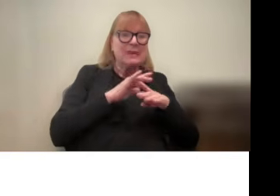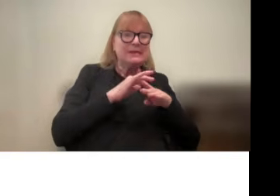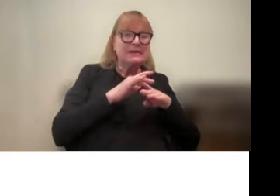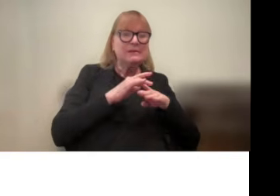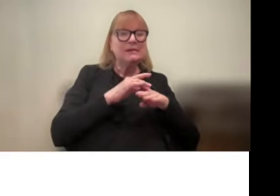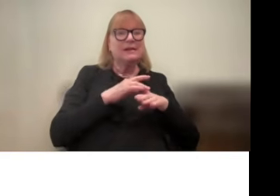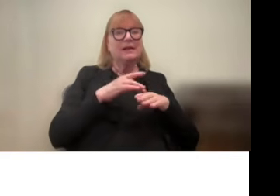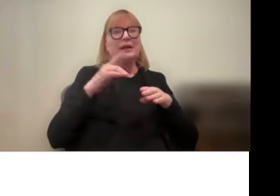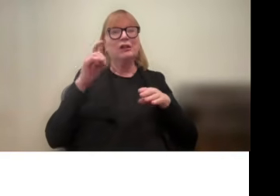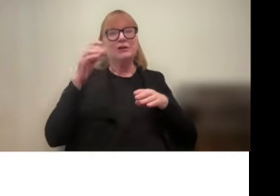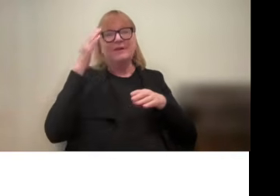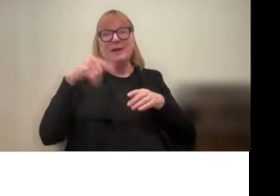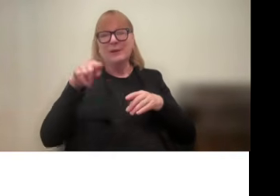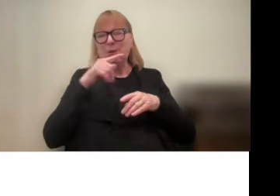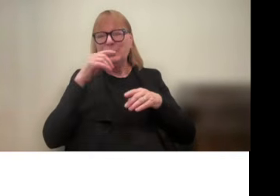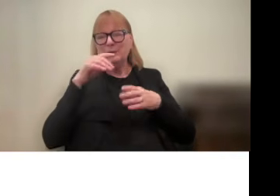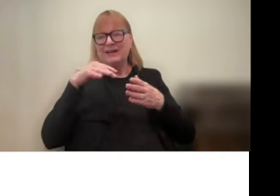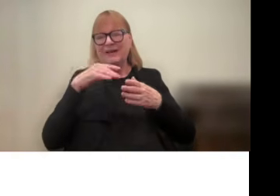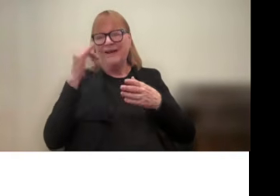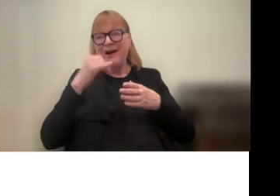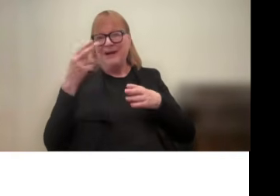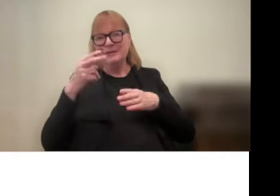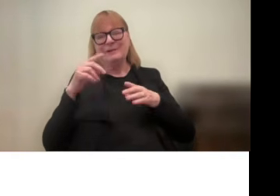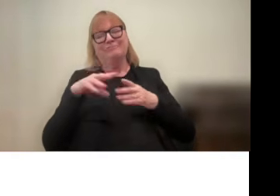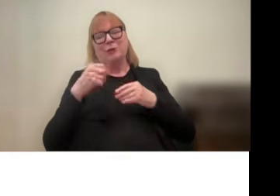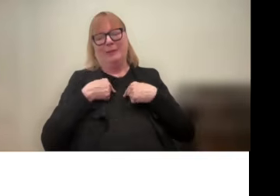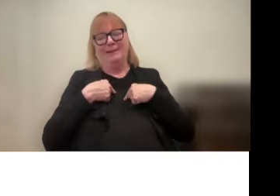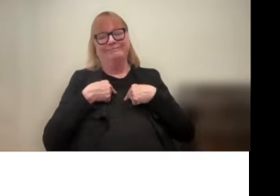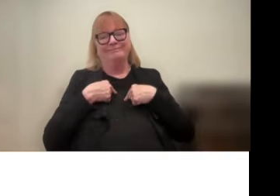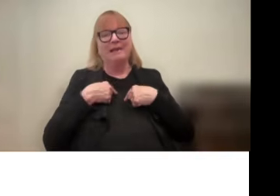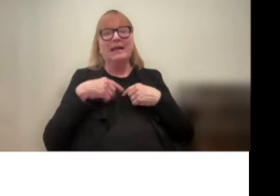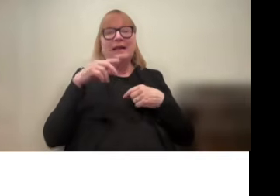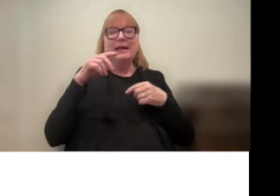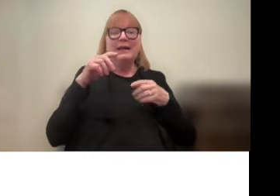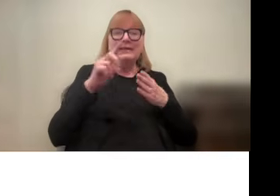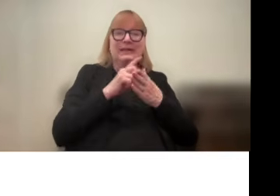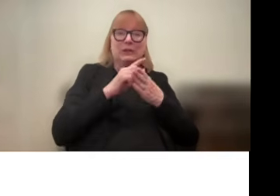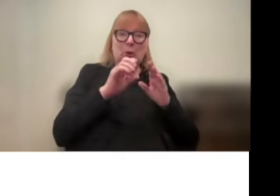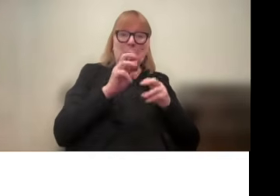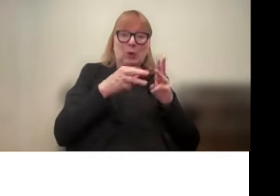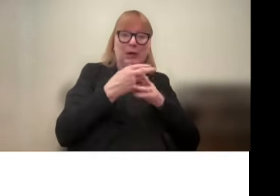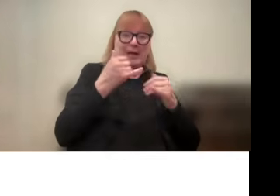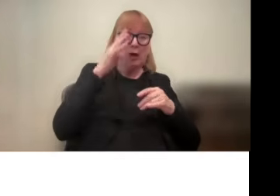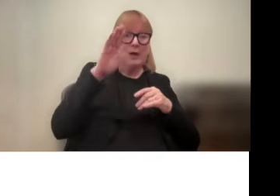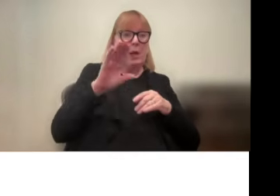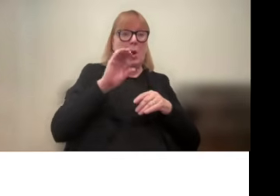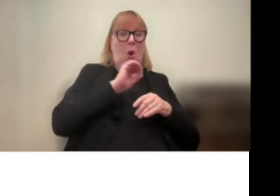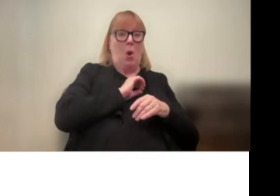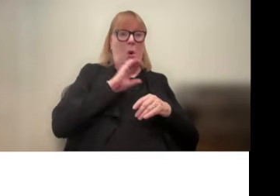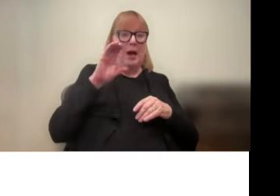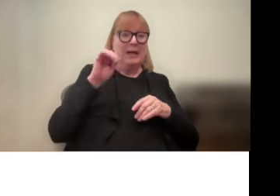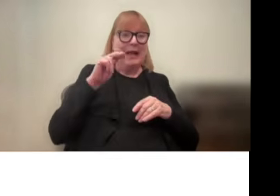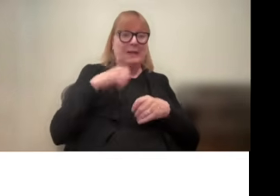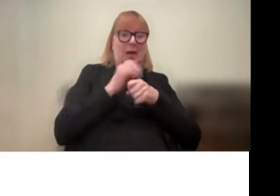should sound pretty familiar to anyone who studied art history, myself included. The digital world is now creating its own canon, making its